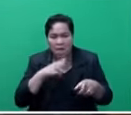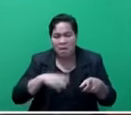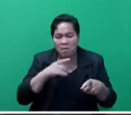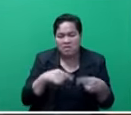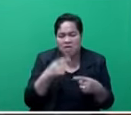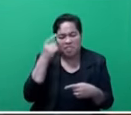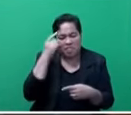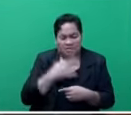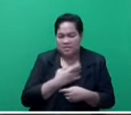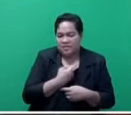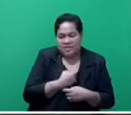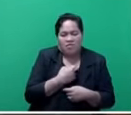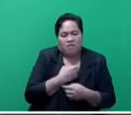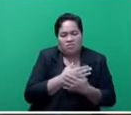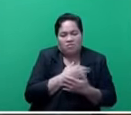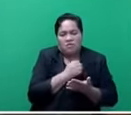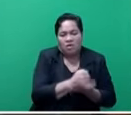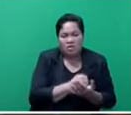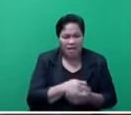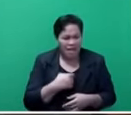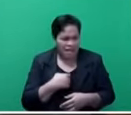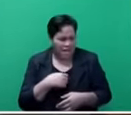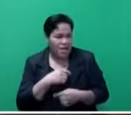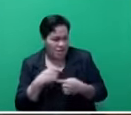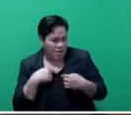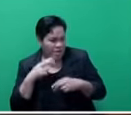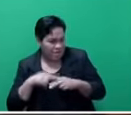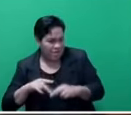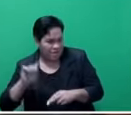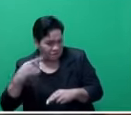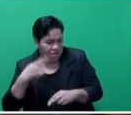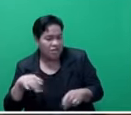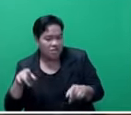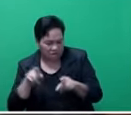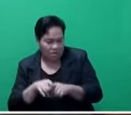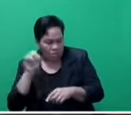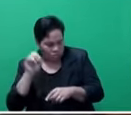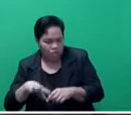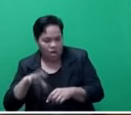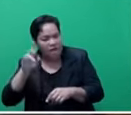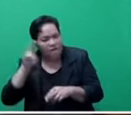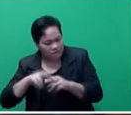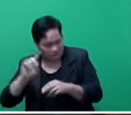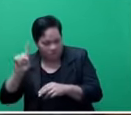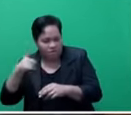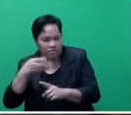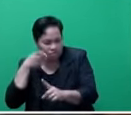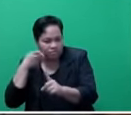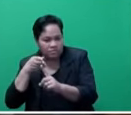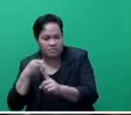ones who have the best interests of Fiji at heart. We also, Fiji first, puts Fiji first. That's what Fiji first